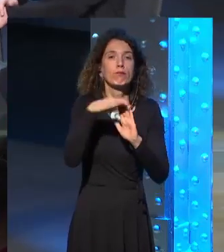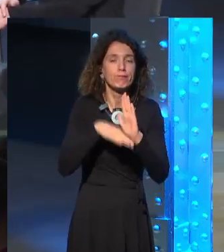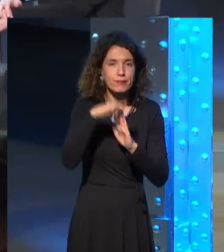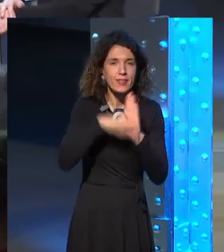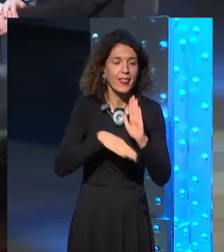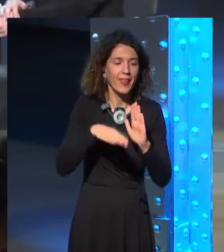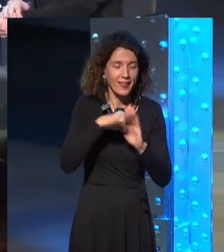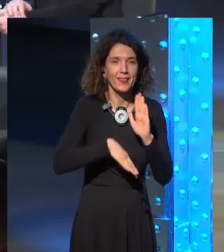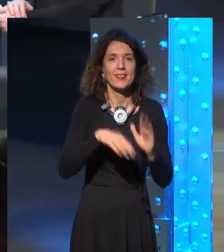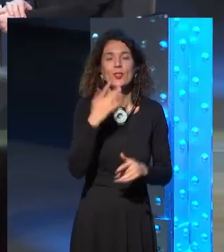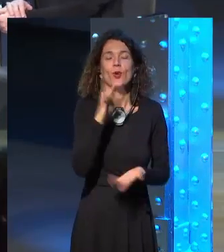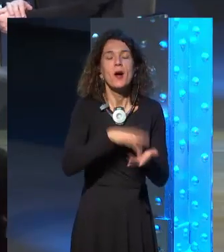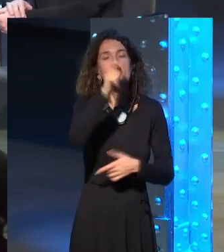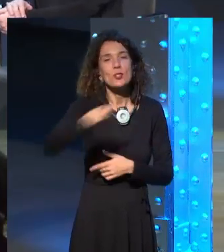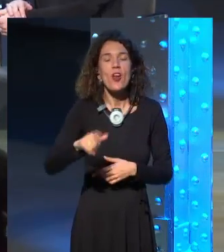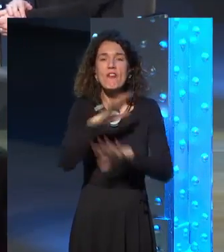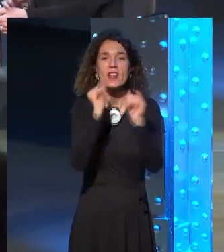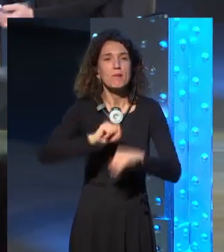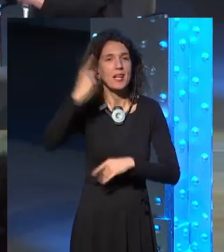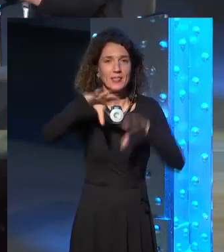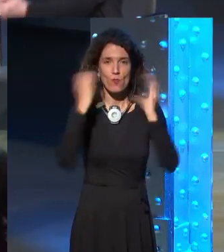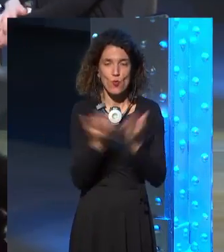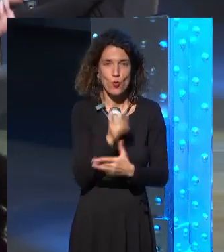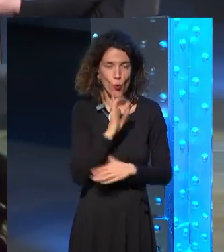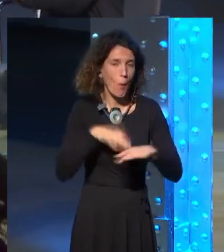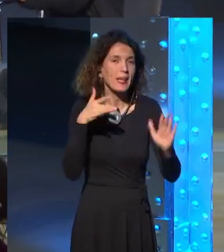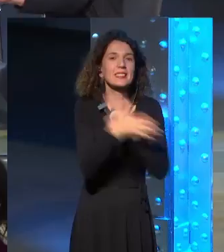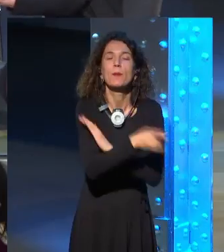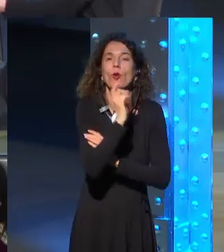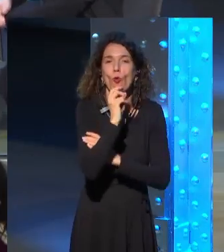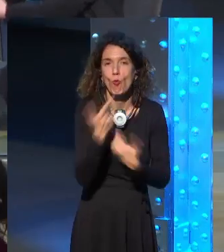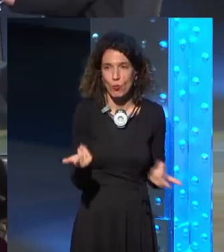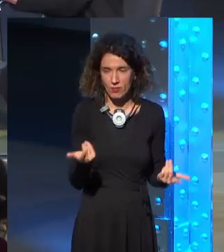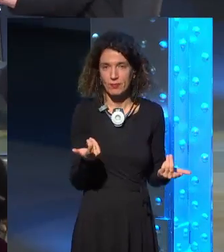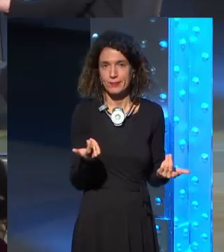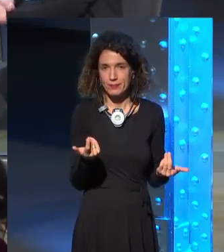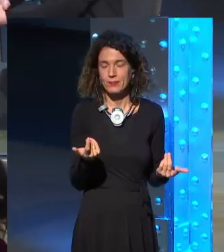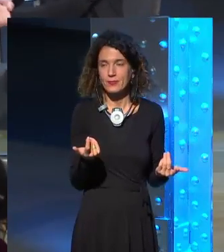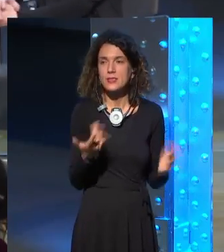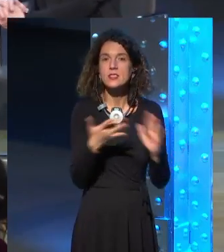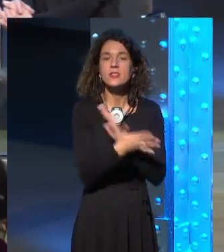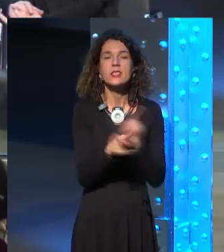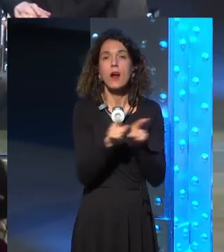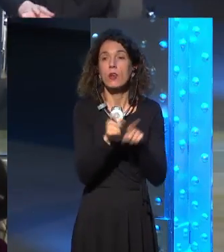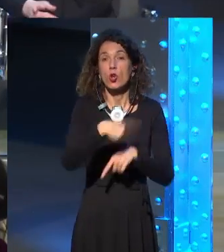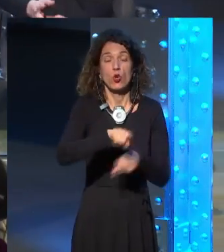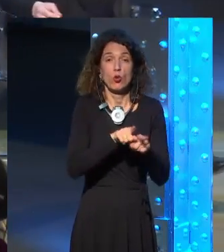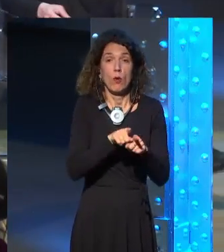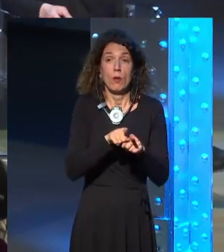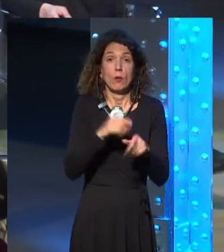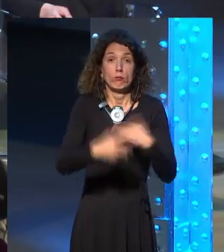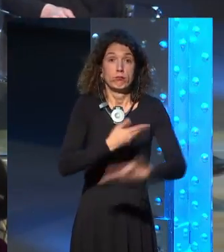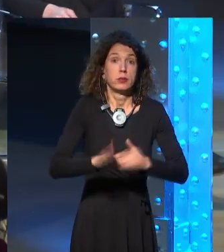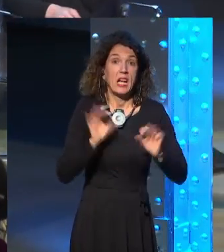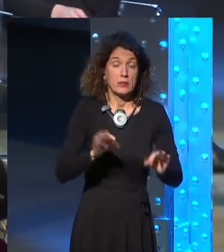and forever happy. And it's probably something we sort of can't, stop. But I do think it's